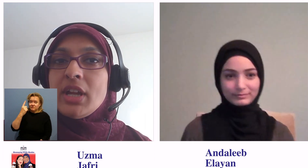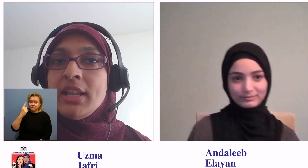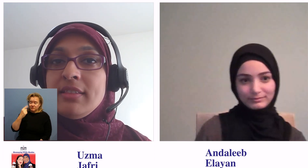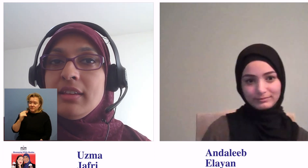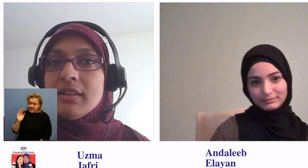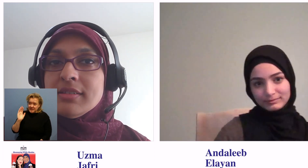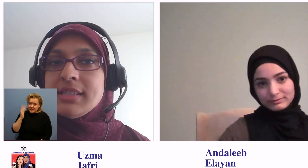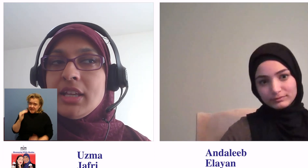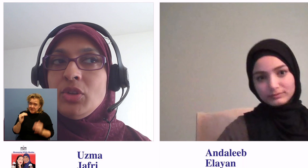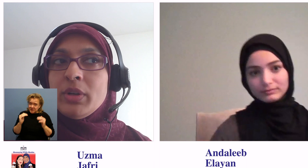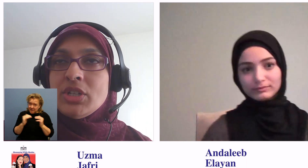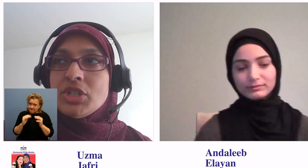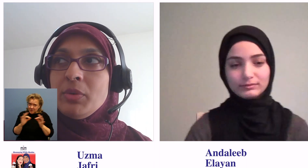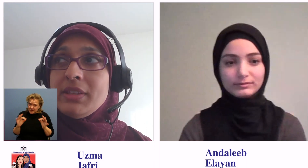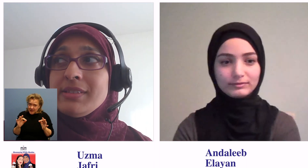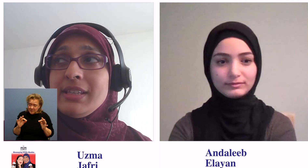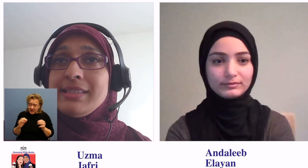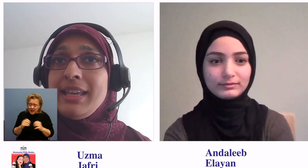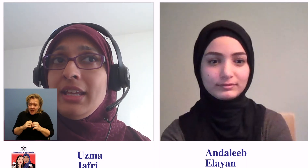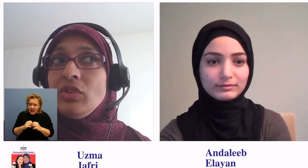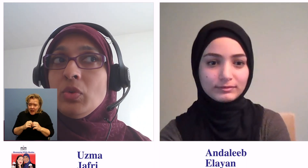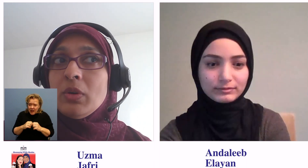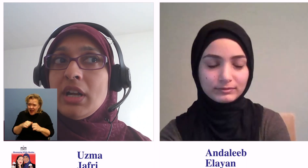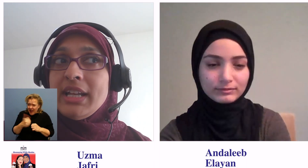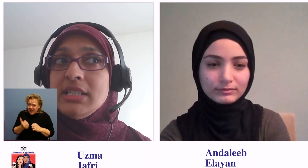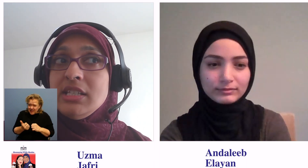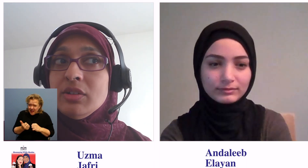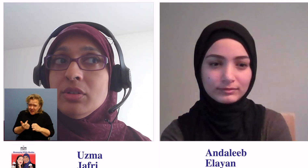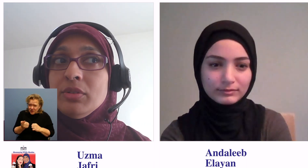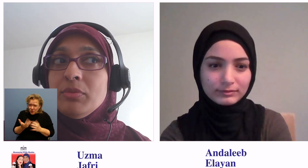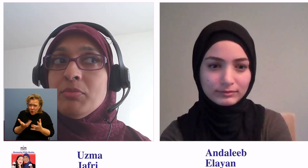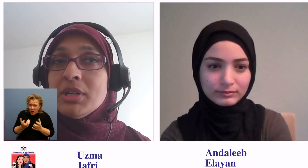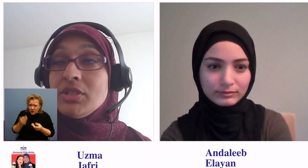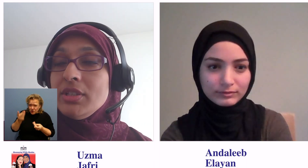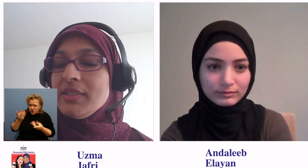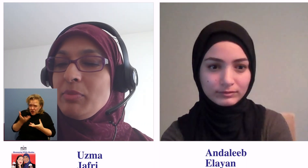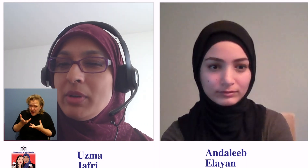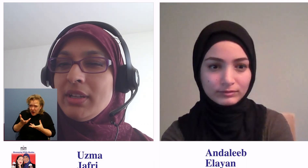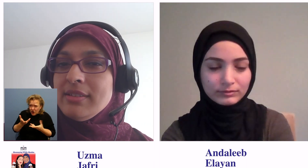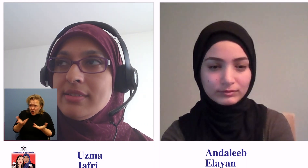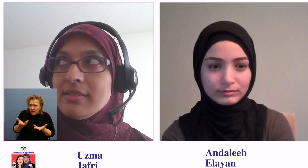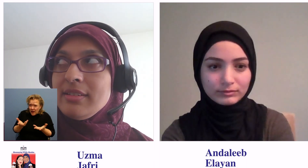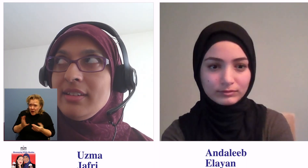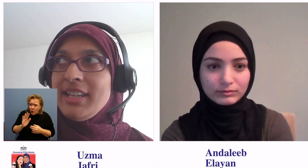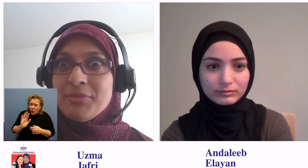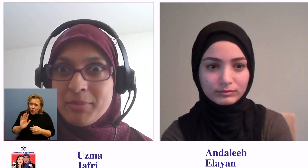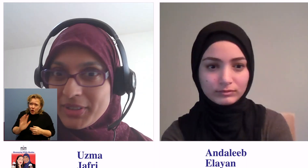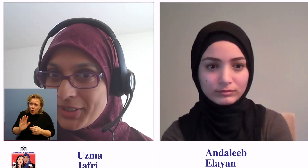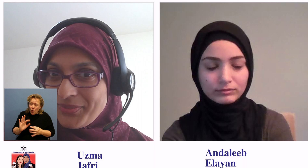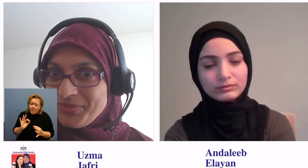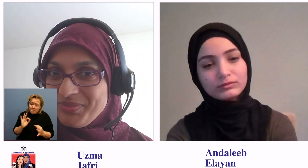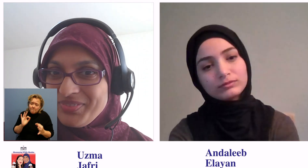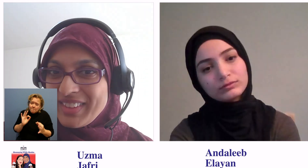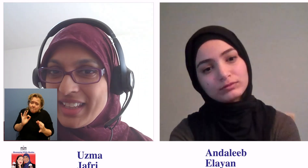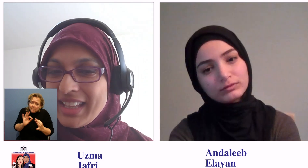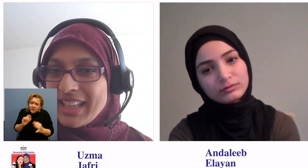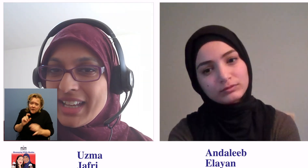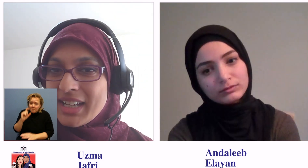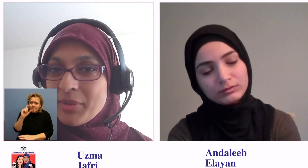Is there anything else that you want to share with us? Like say your ideal Mashhad experience in Ramadan.